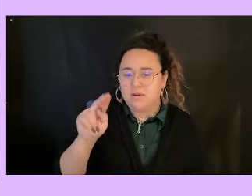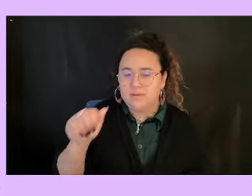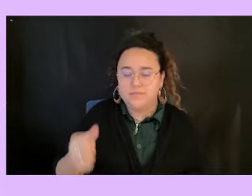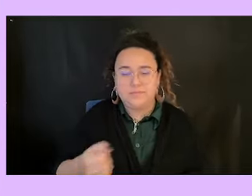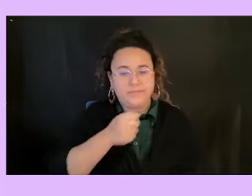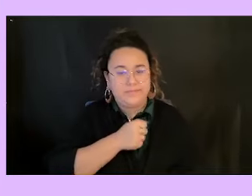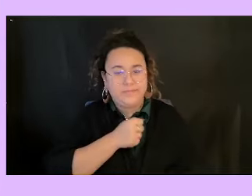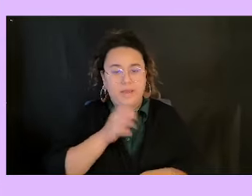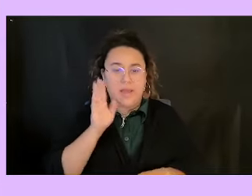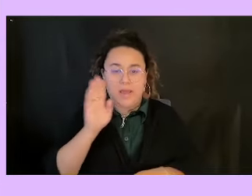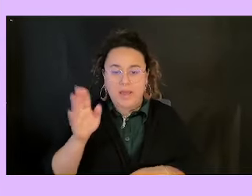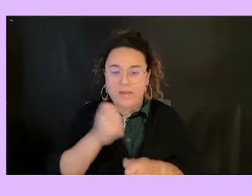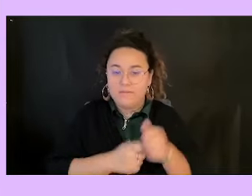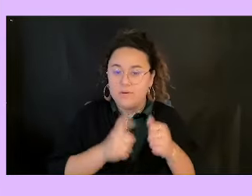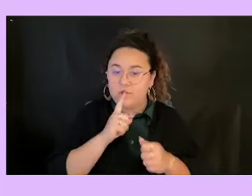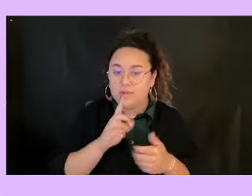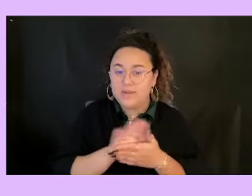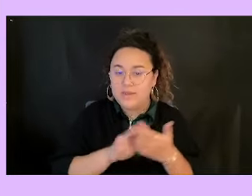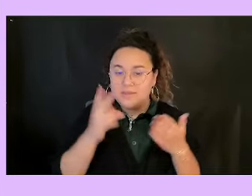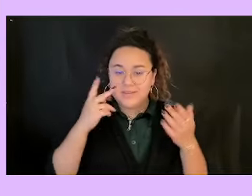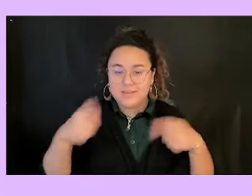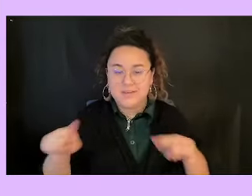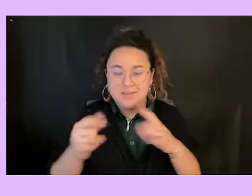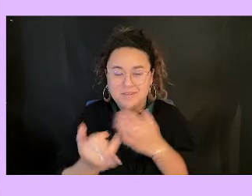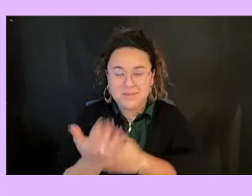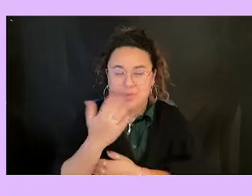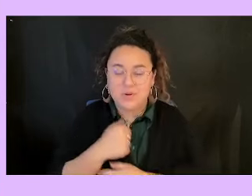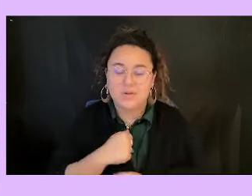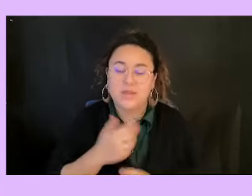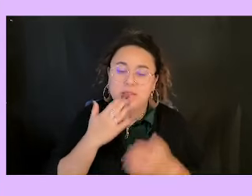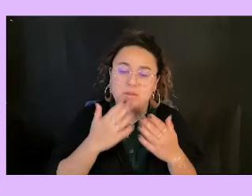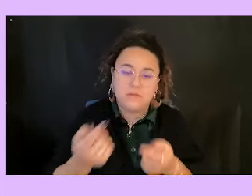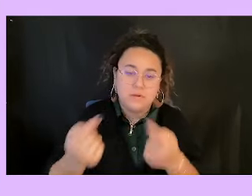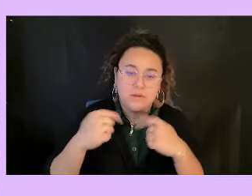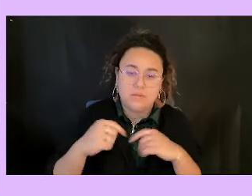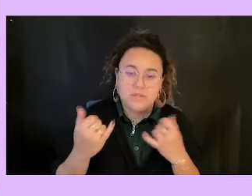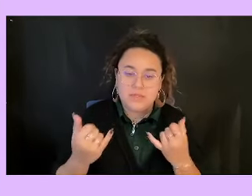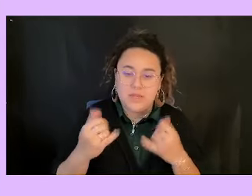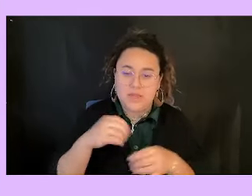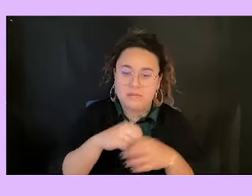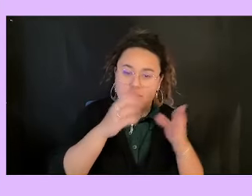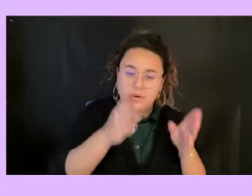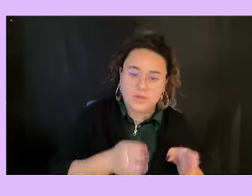Hi, everybody. It's so nice to see you this morning. Thanks for being here in person and